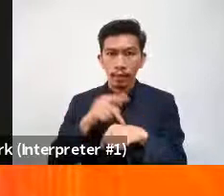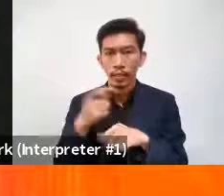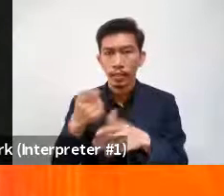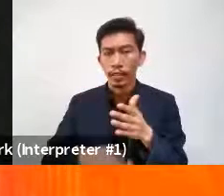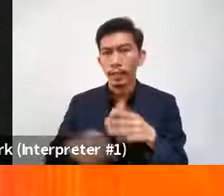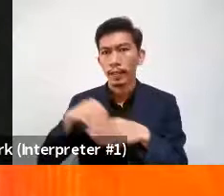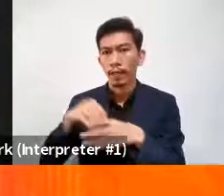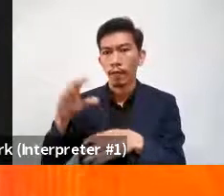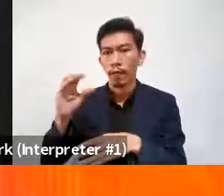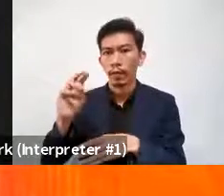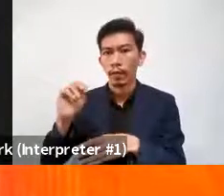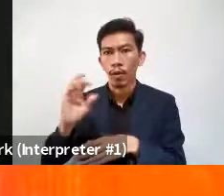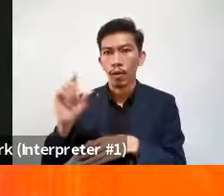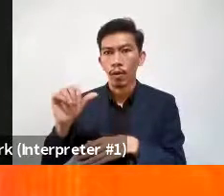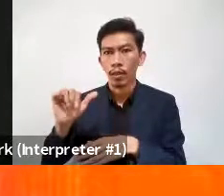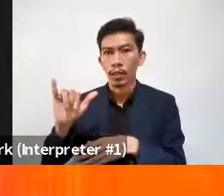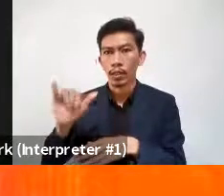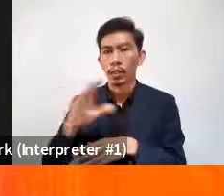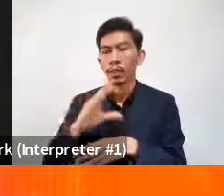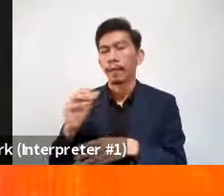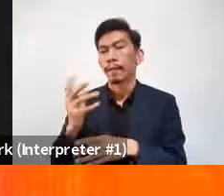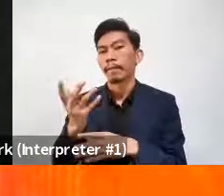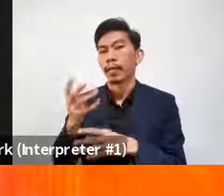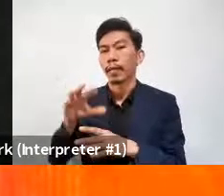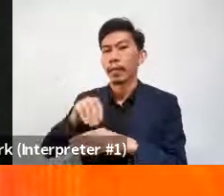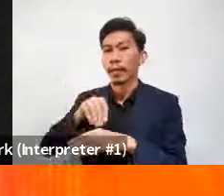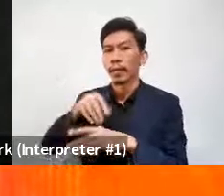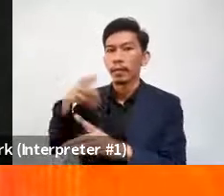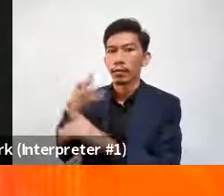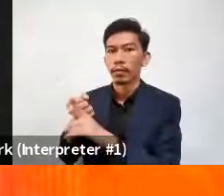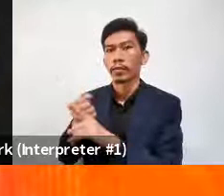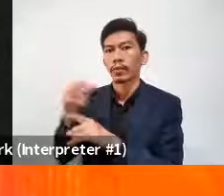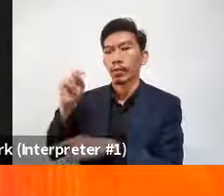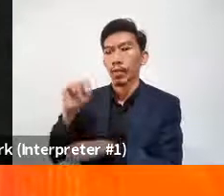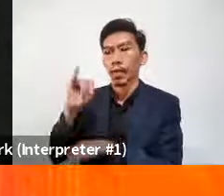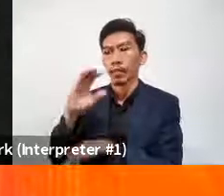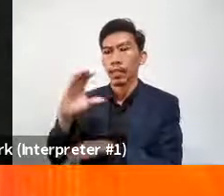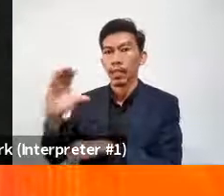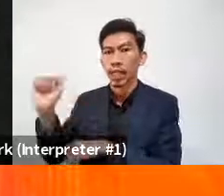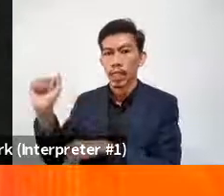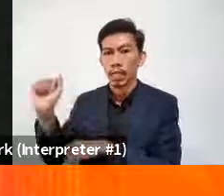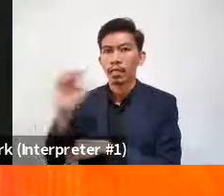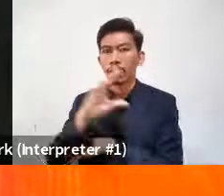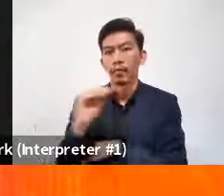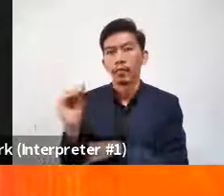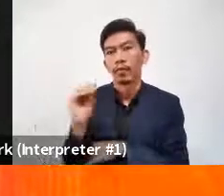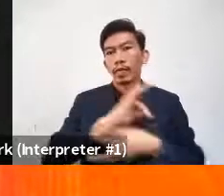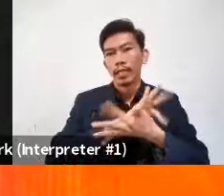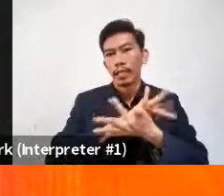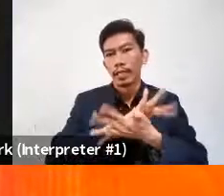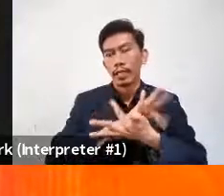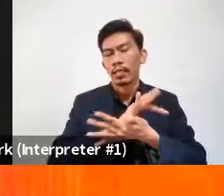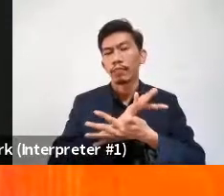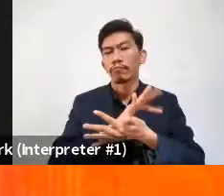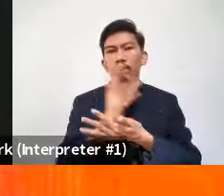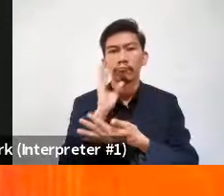time implications for the National Integrated Cancer Control Act and from the COVID-19 pandemic